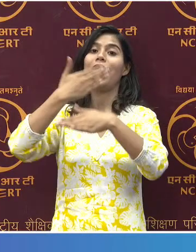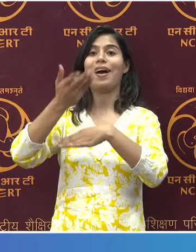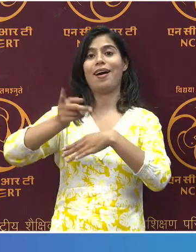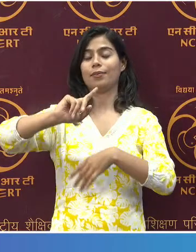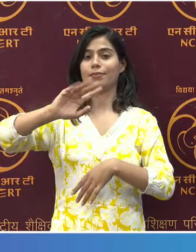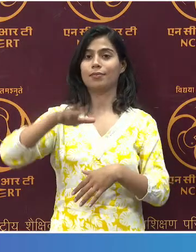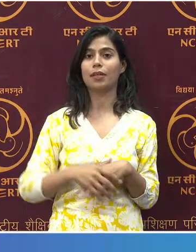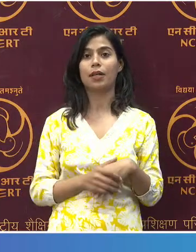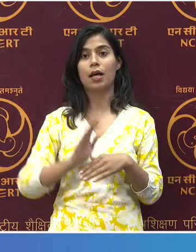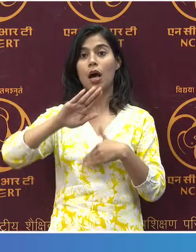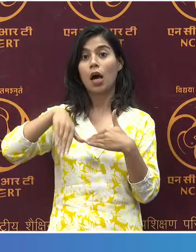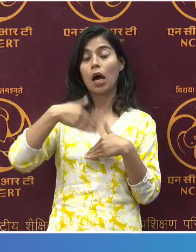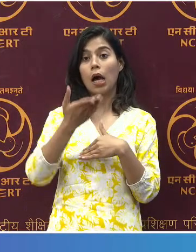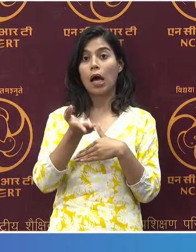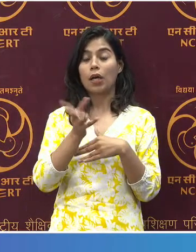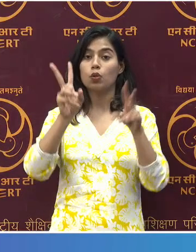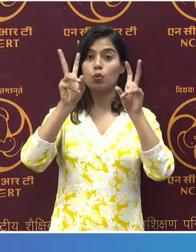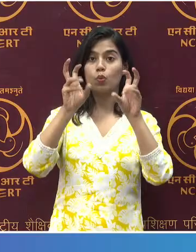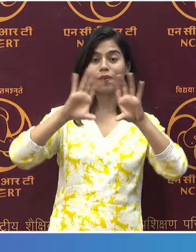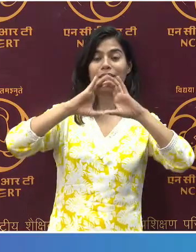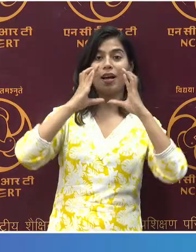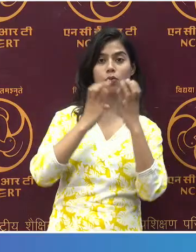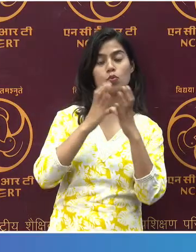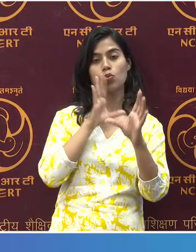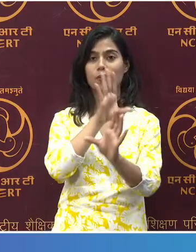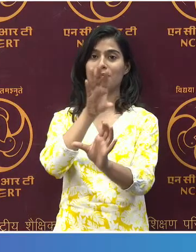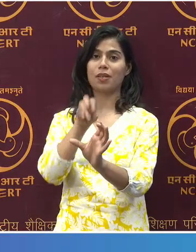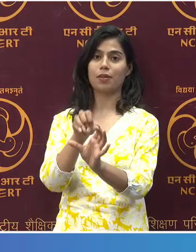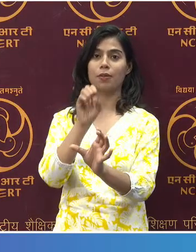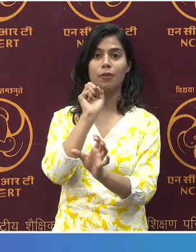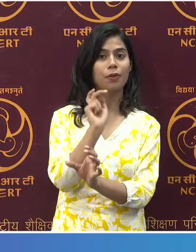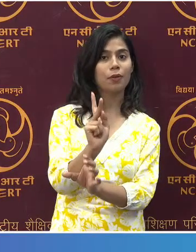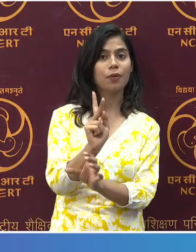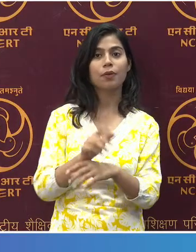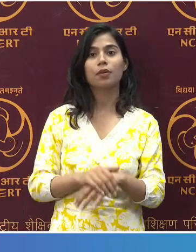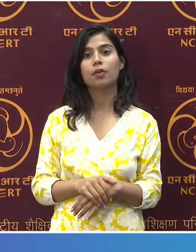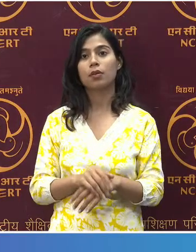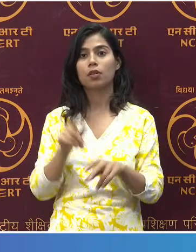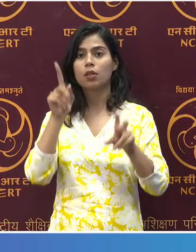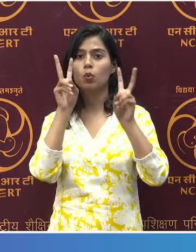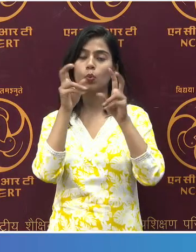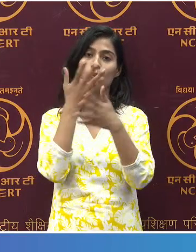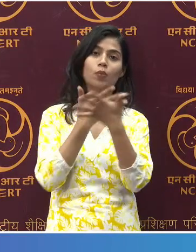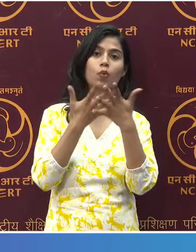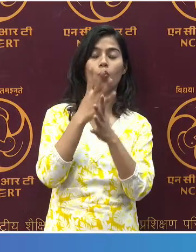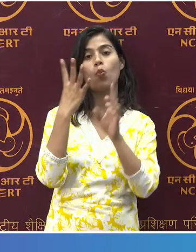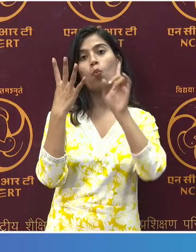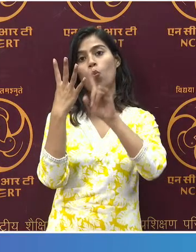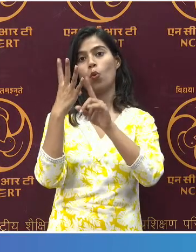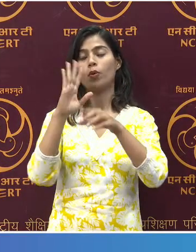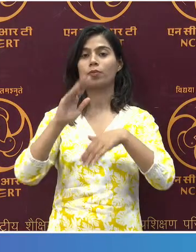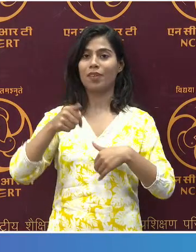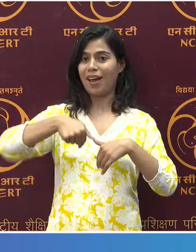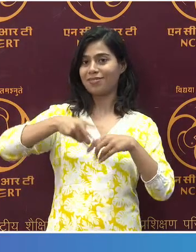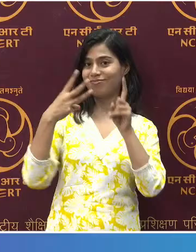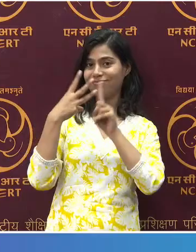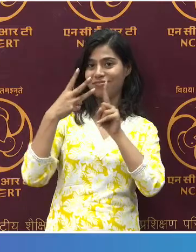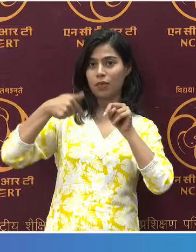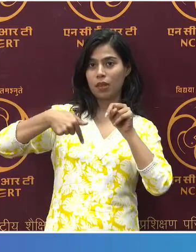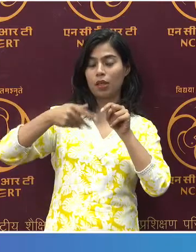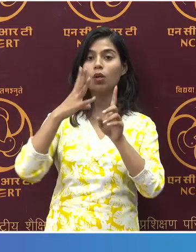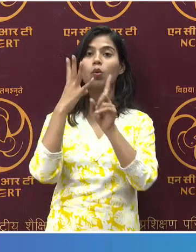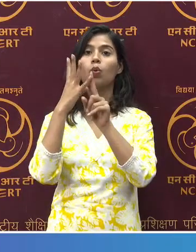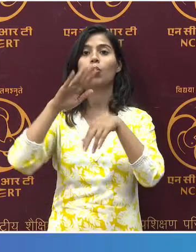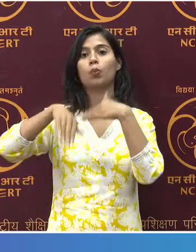will take one more compound that is called acetic acid also. Okay. So such kind of topics will be discussed in Right. the class. And sir, for this particular session, what kind